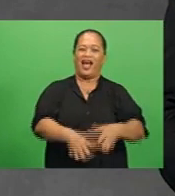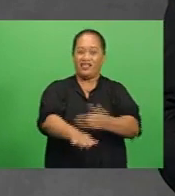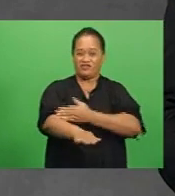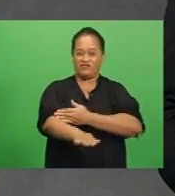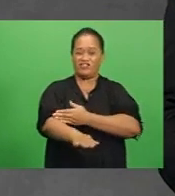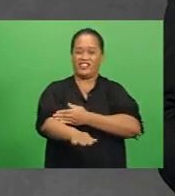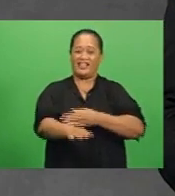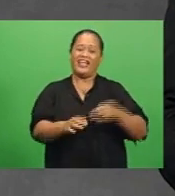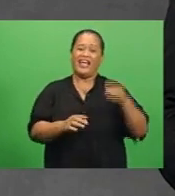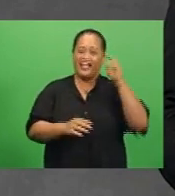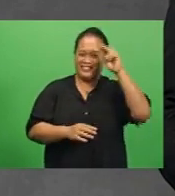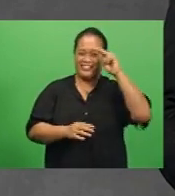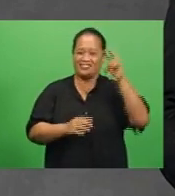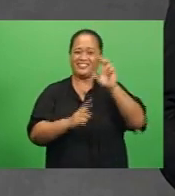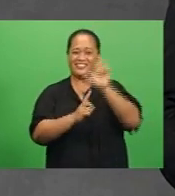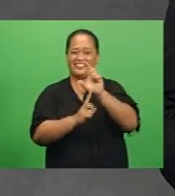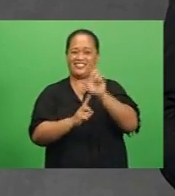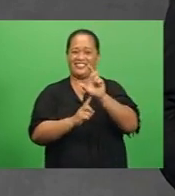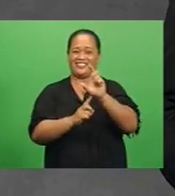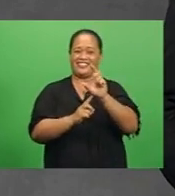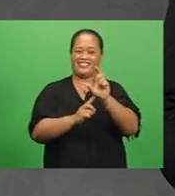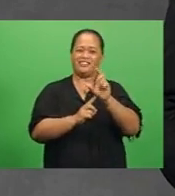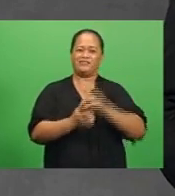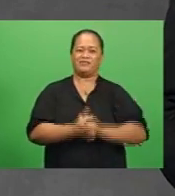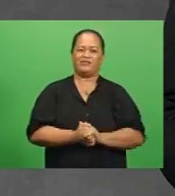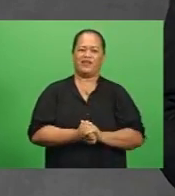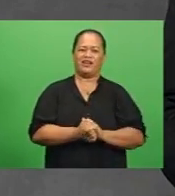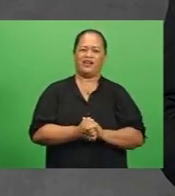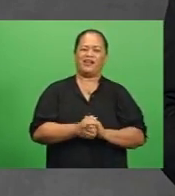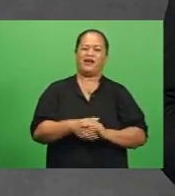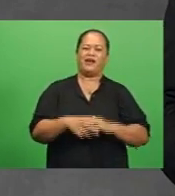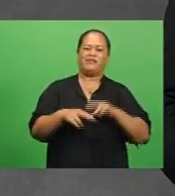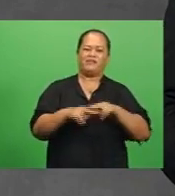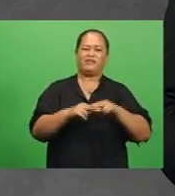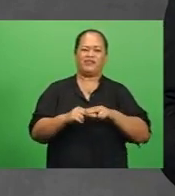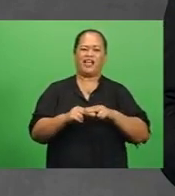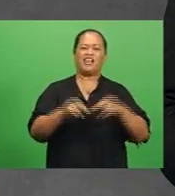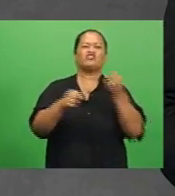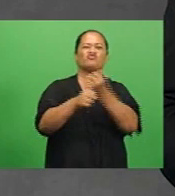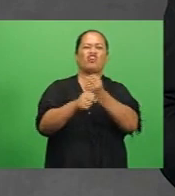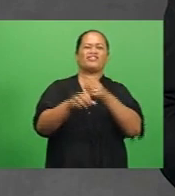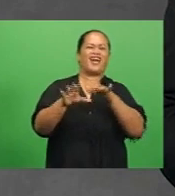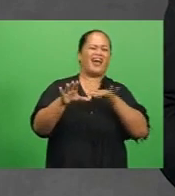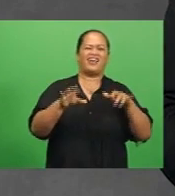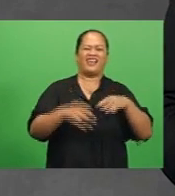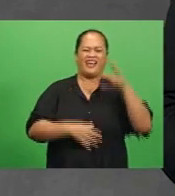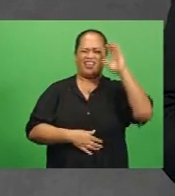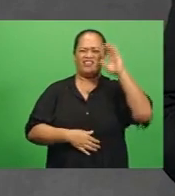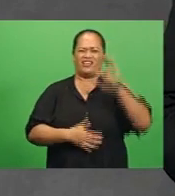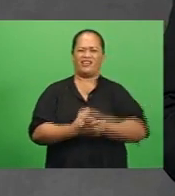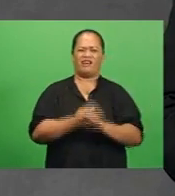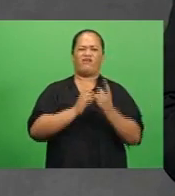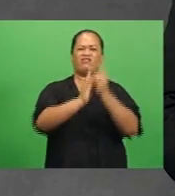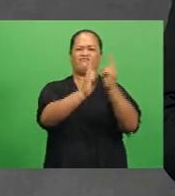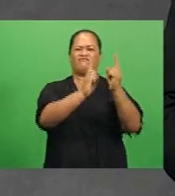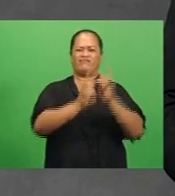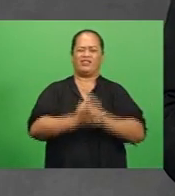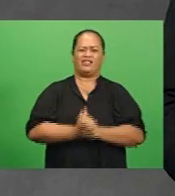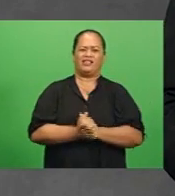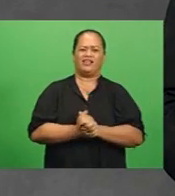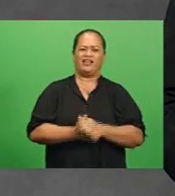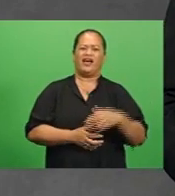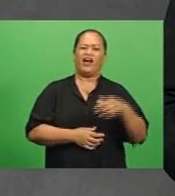captain was part of the Flying Fijians Autumn Nations Cup match against Georgia, following which he was called up by French top 14 side